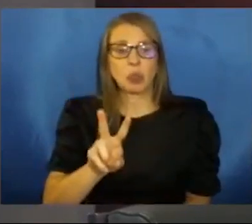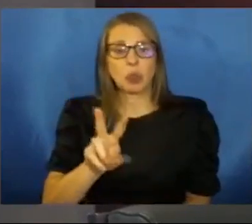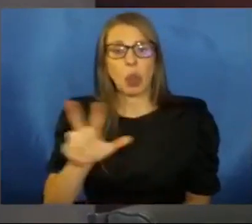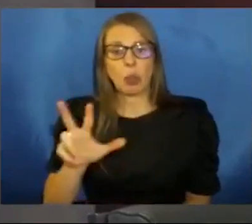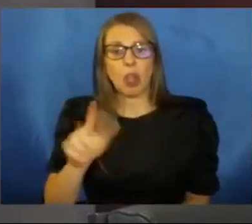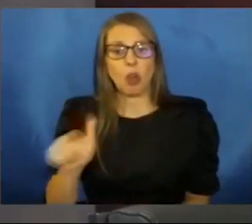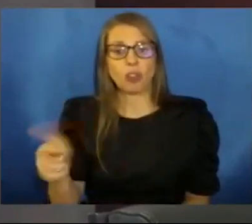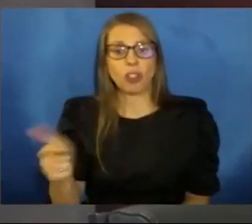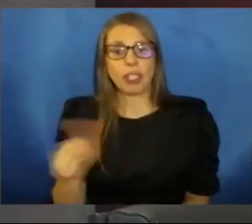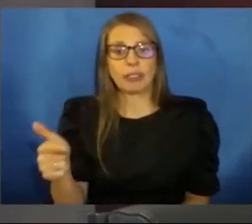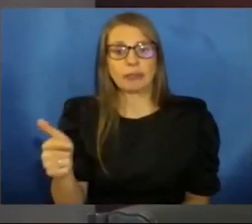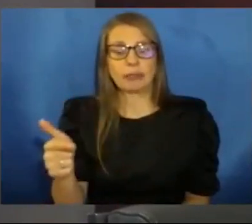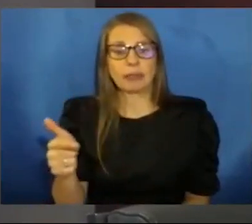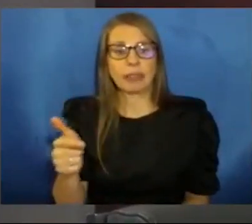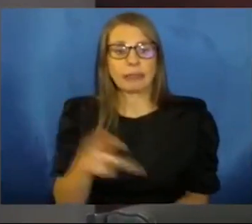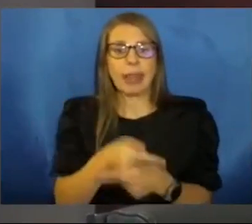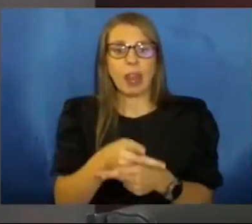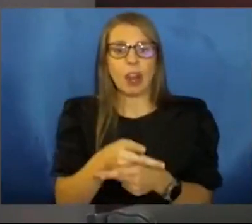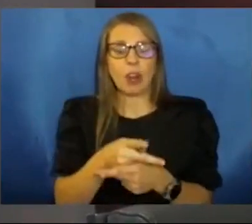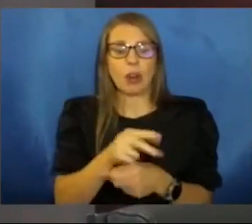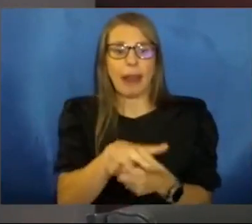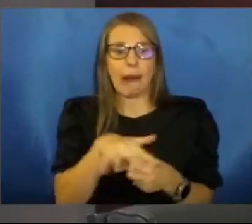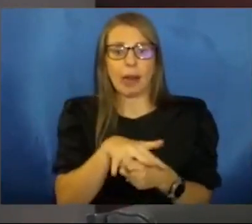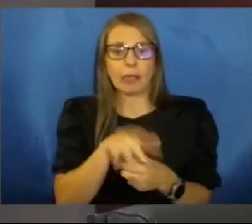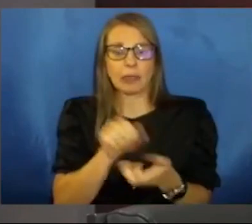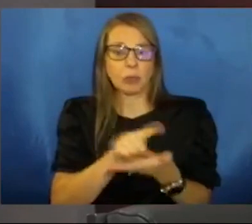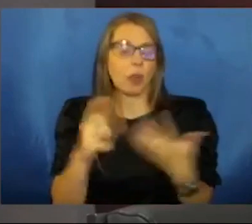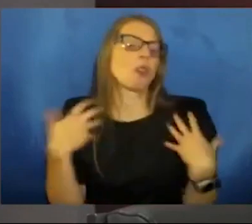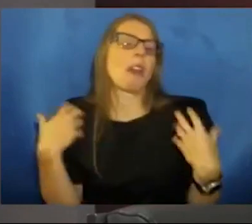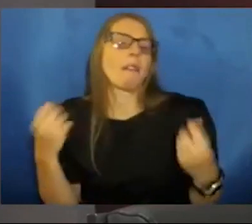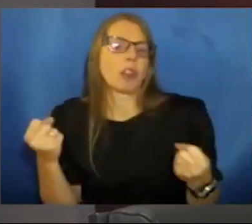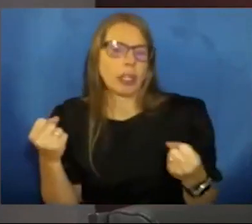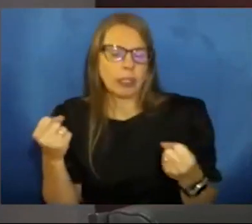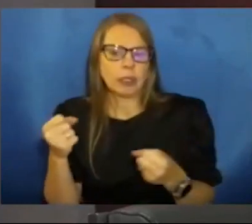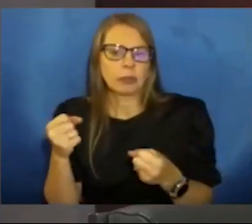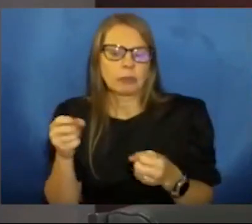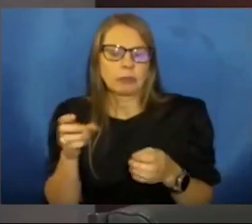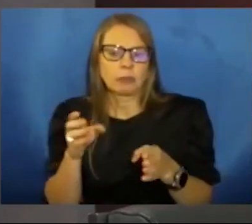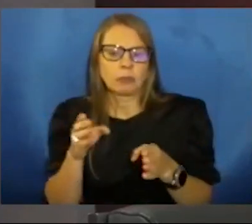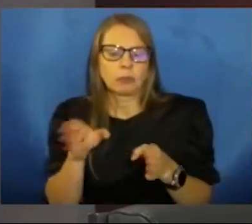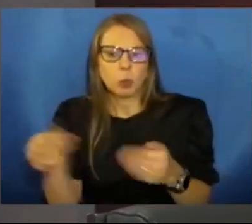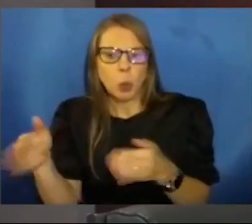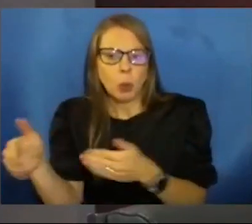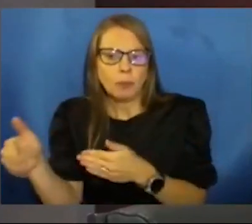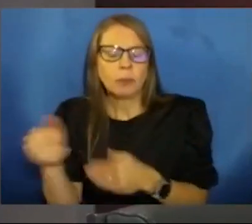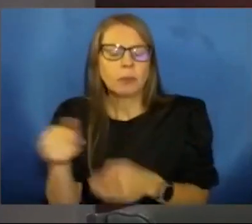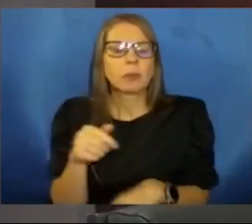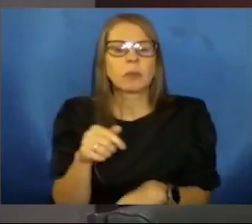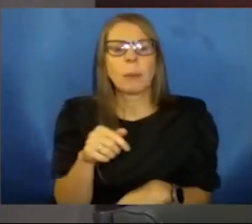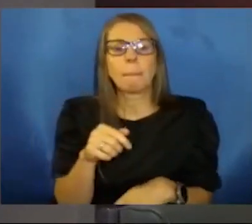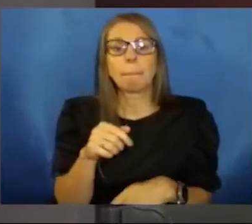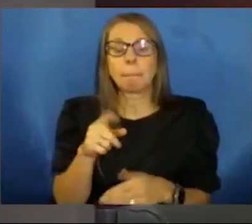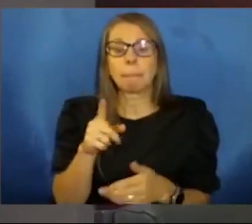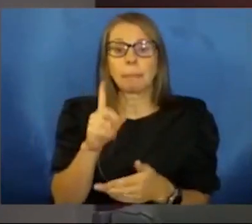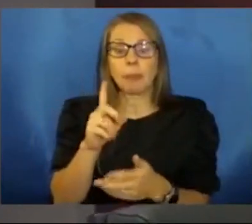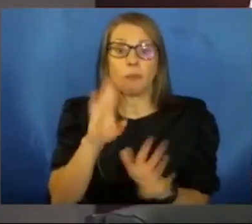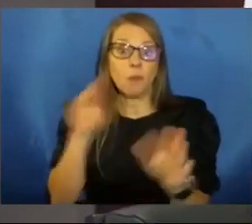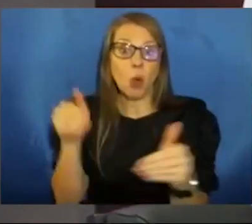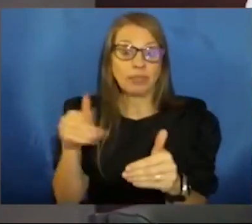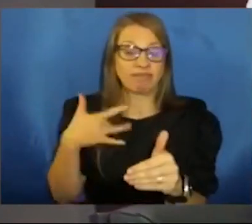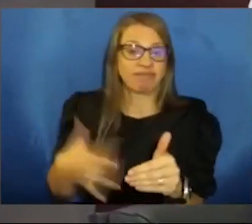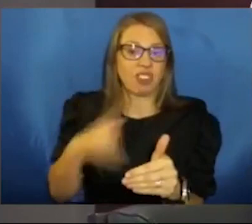all of our beds. We're able to staff our brand new unit that we opened July 26th, and we're able to staff typically somewhere